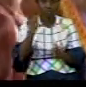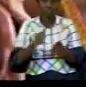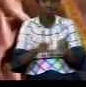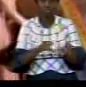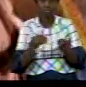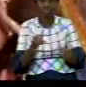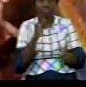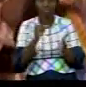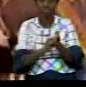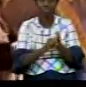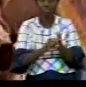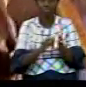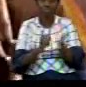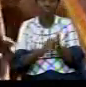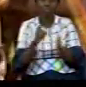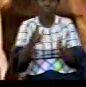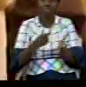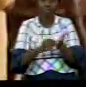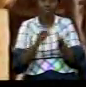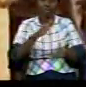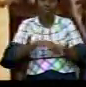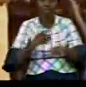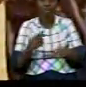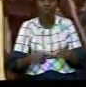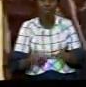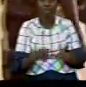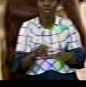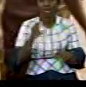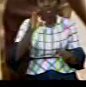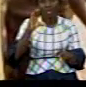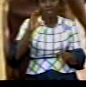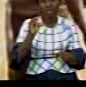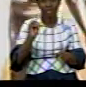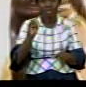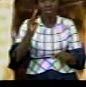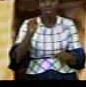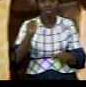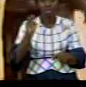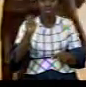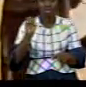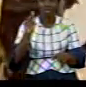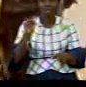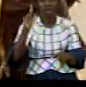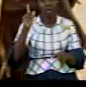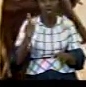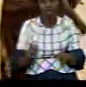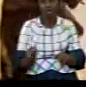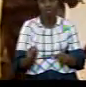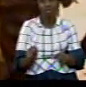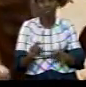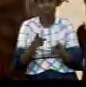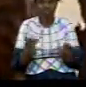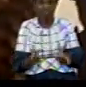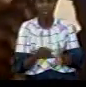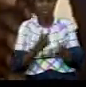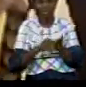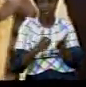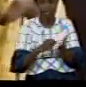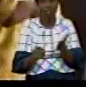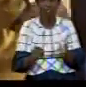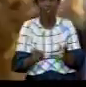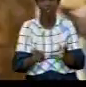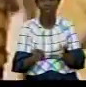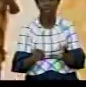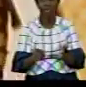tell us what the lord has done for you right here on youtube right here on the gs facebook page right here on the church facebook page you can go on the comment